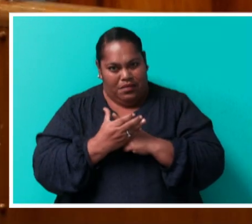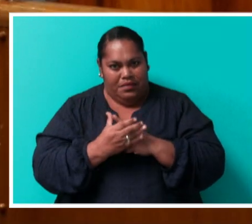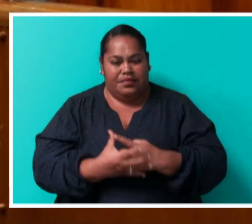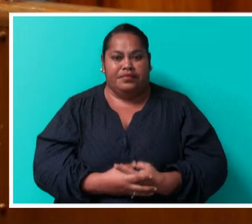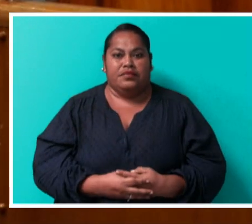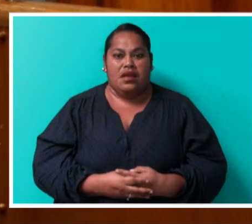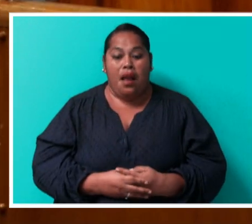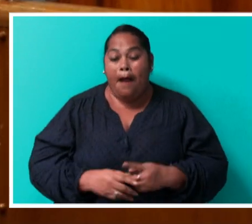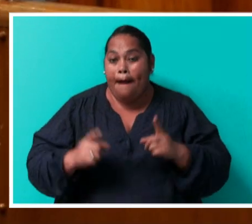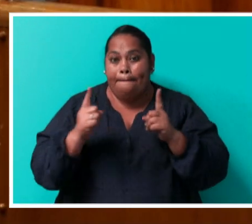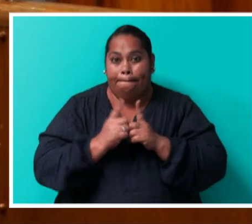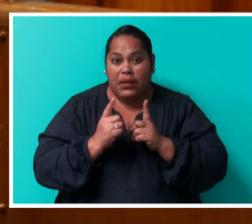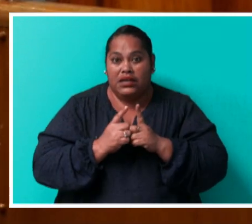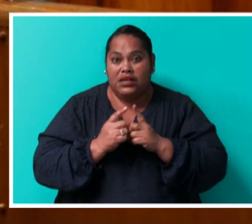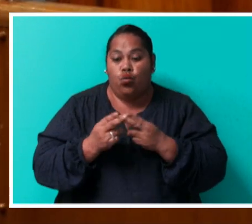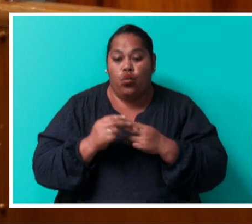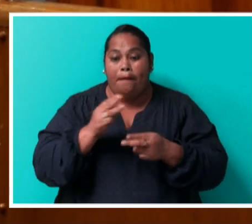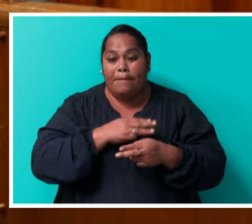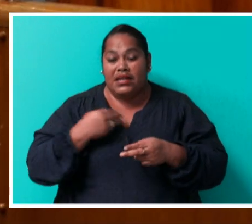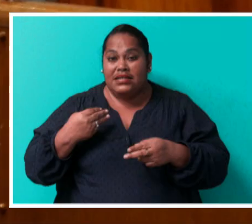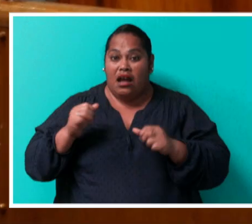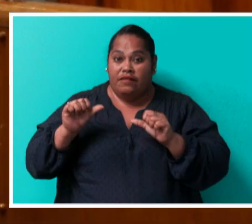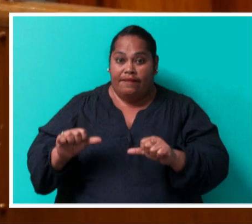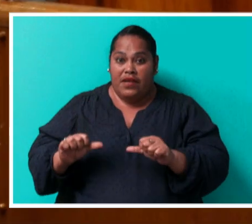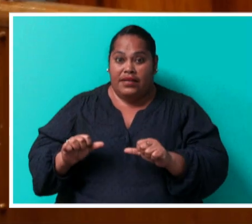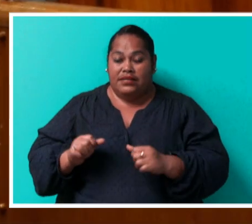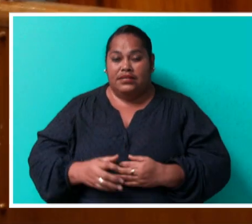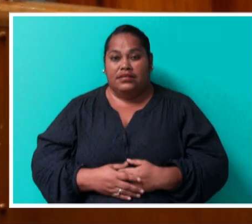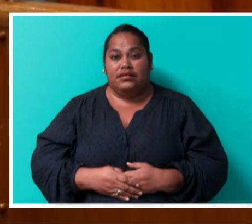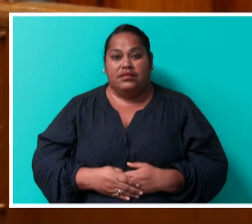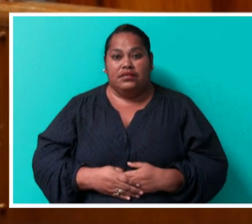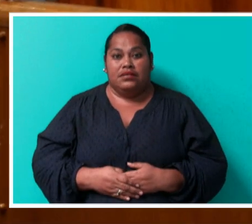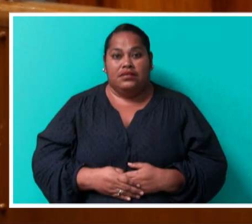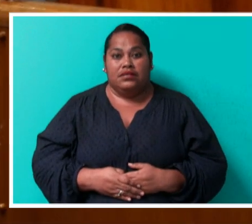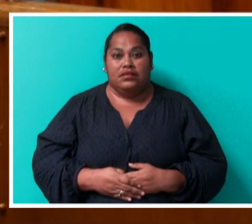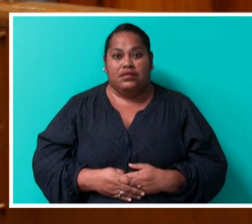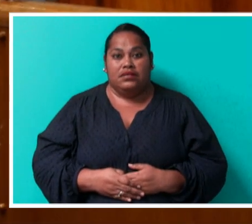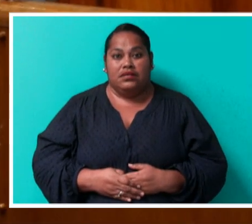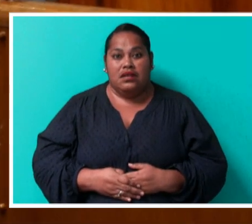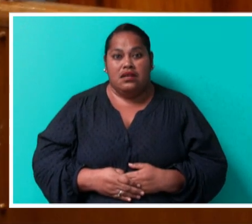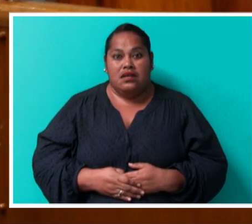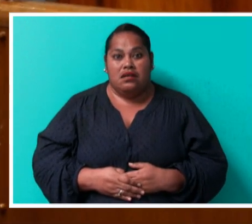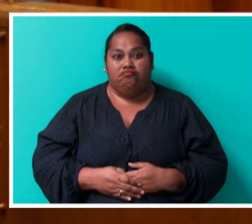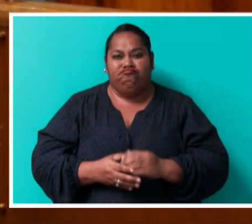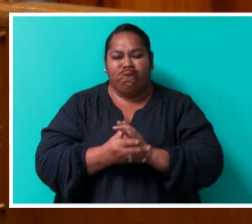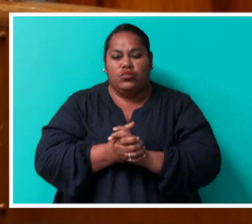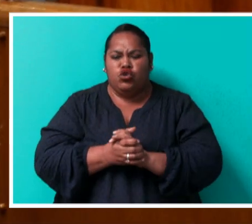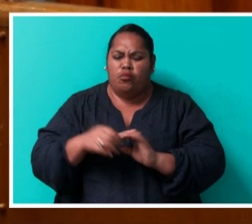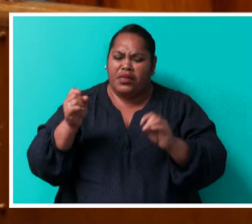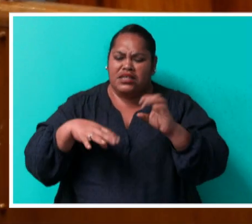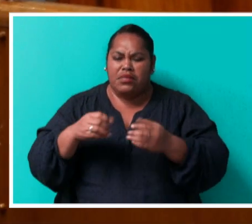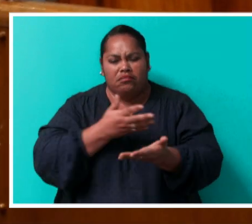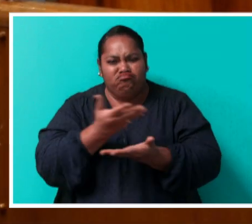Meeting with the Minister for Defense, I had the privilege of participating in discussions with